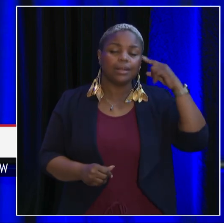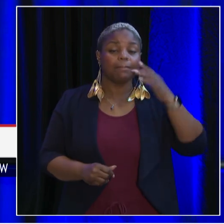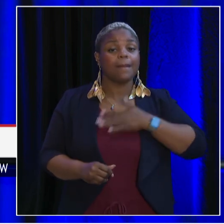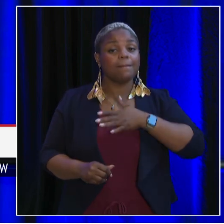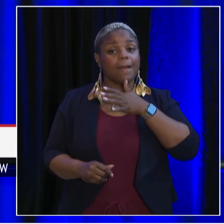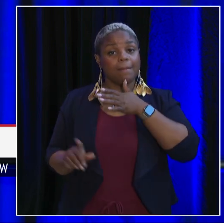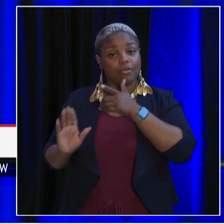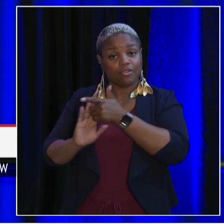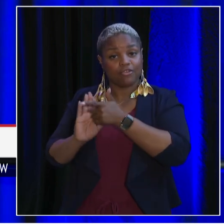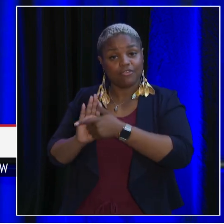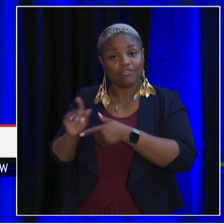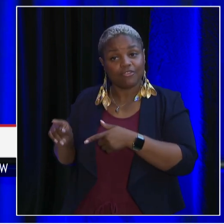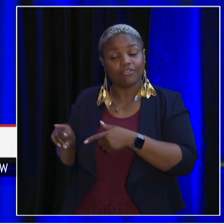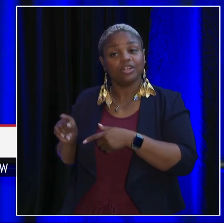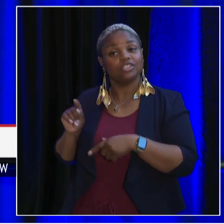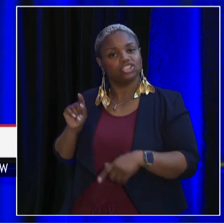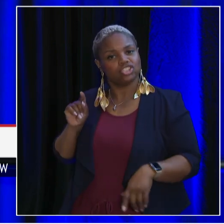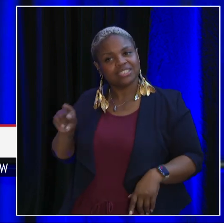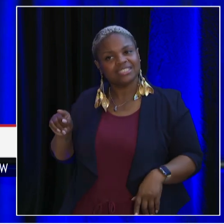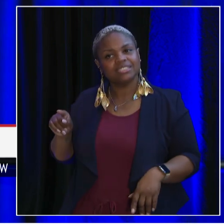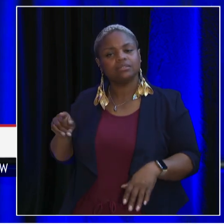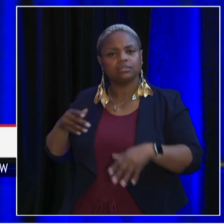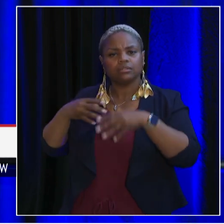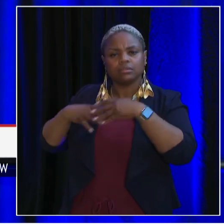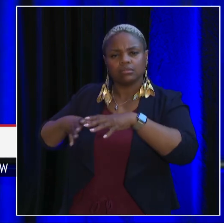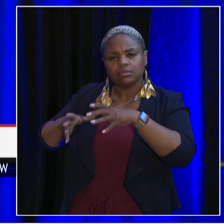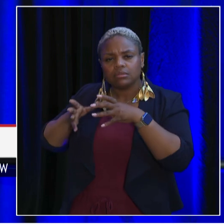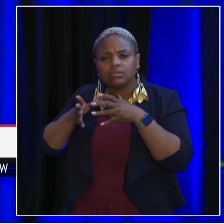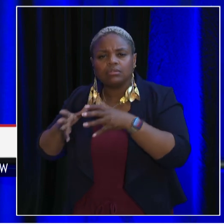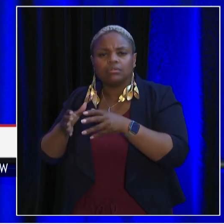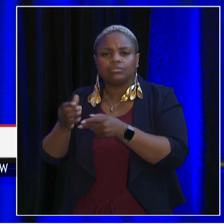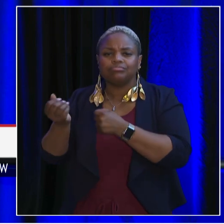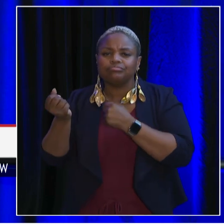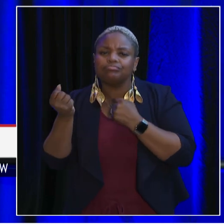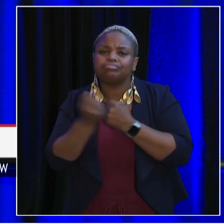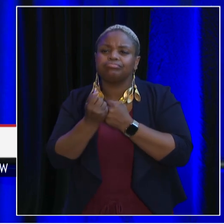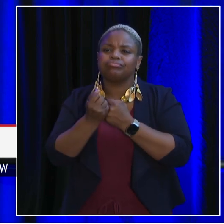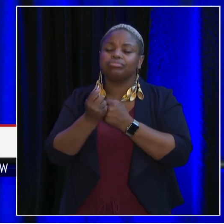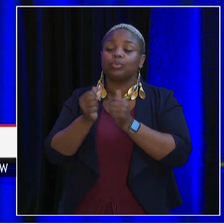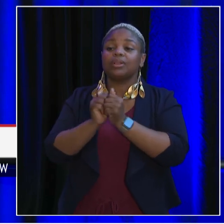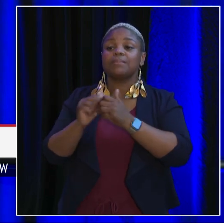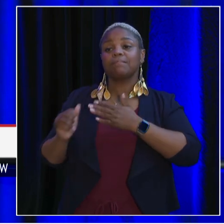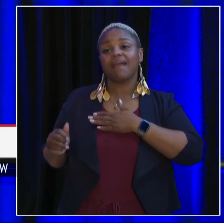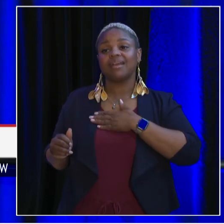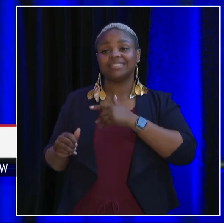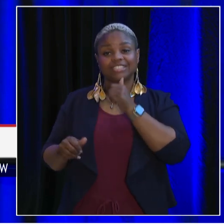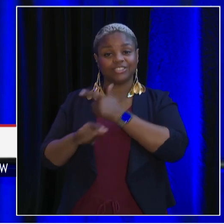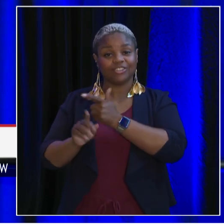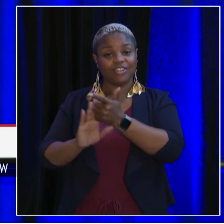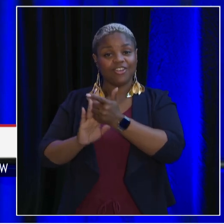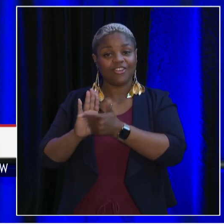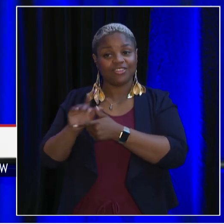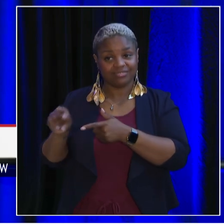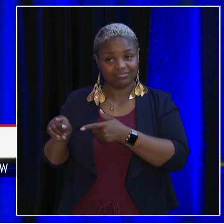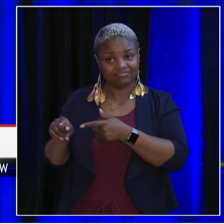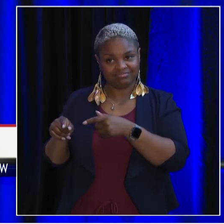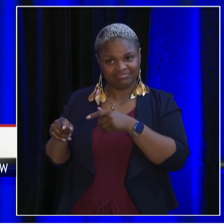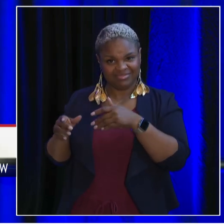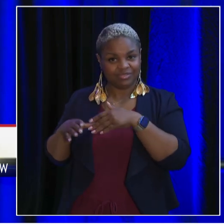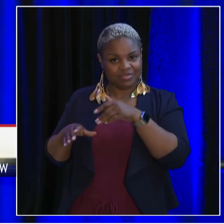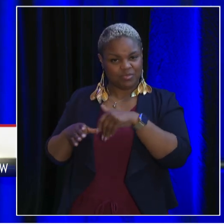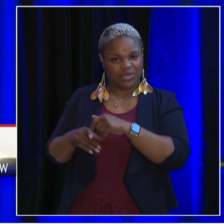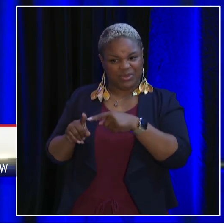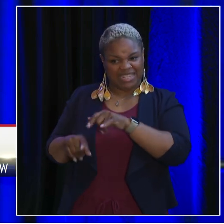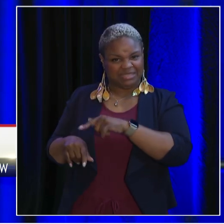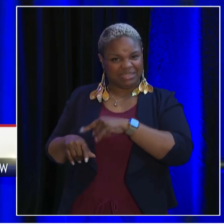activism, of marching in support of statehood with my sister-in-law in a baby stroller some 55 years ago when they lived in